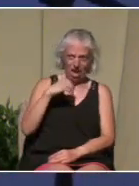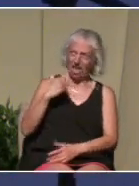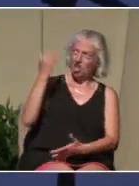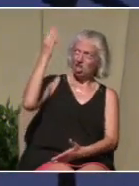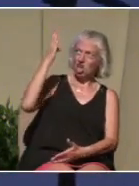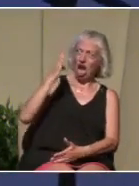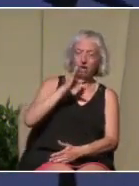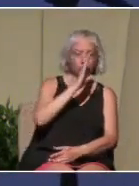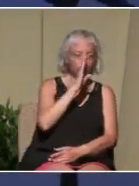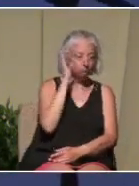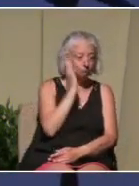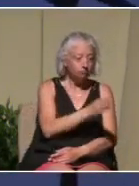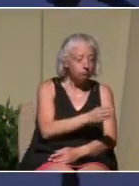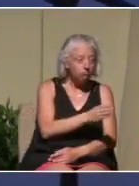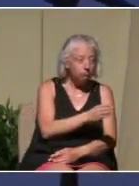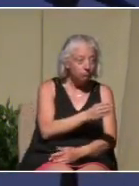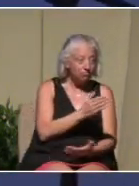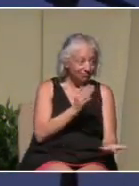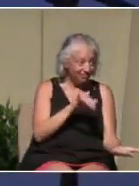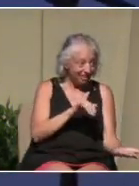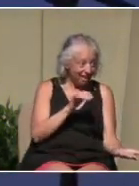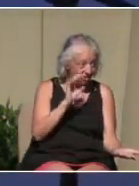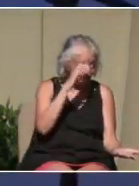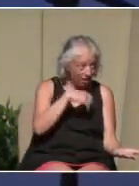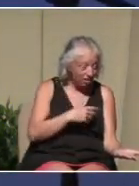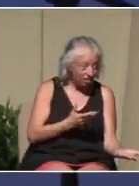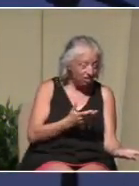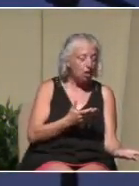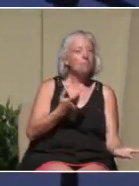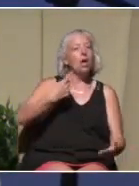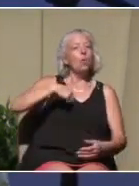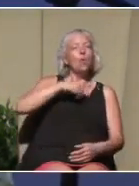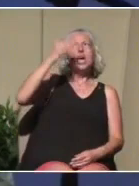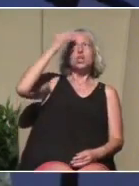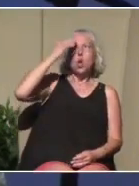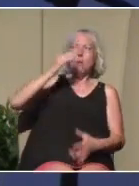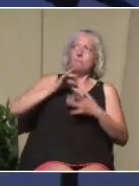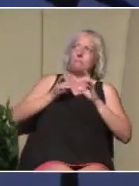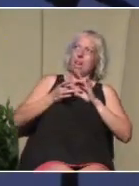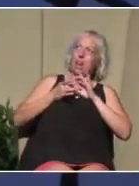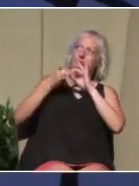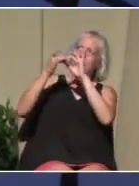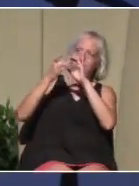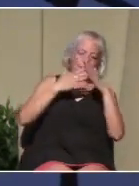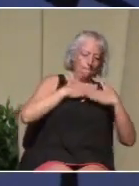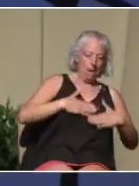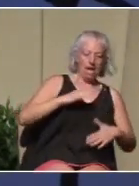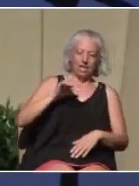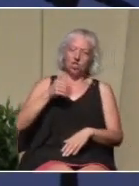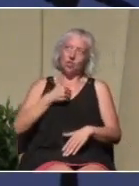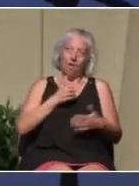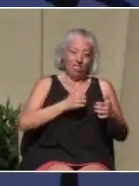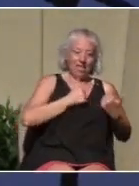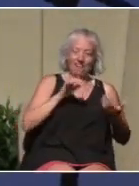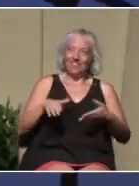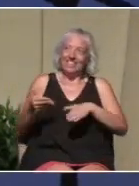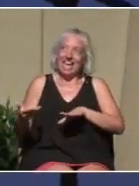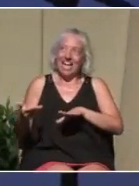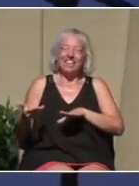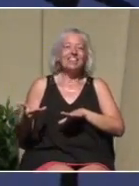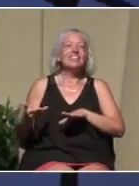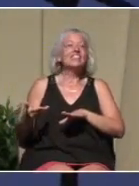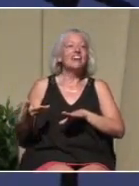be so frank? Well, here's the thing. When we know that we belong body and soul in life and in death to our faithful Savior, Jesus